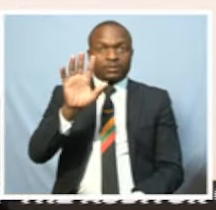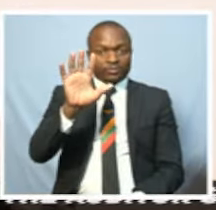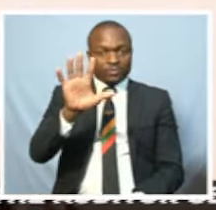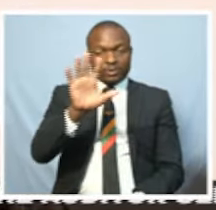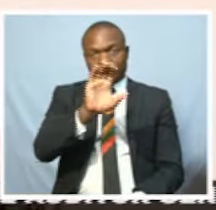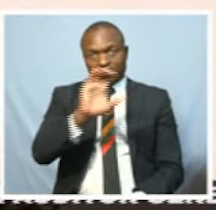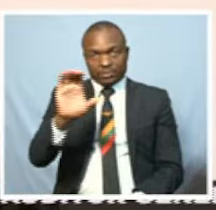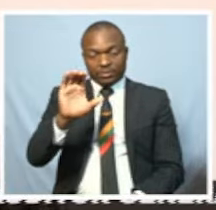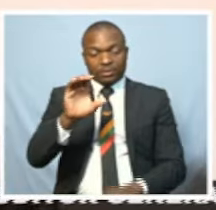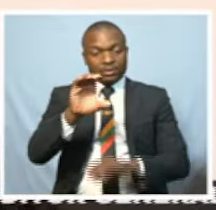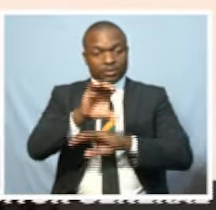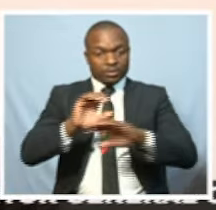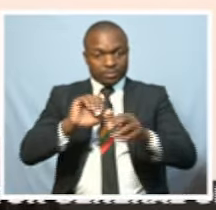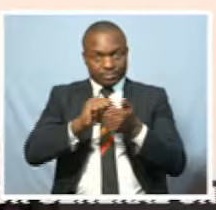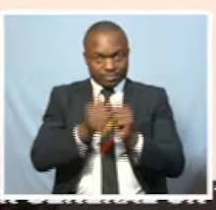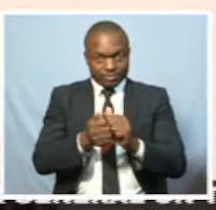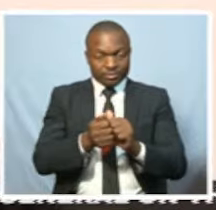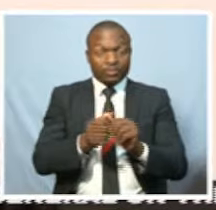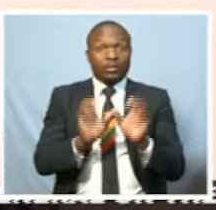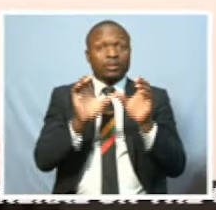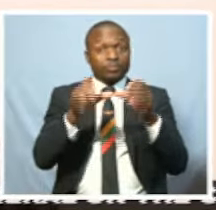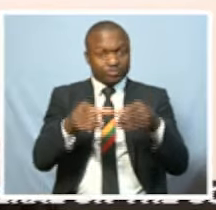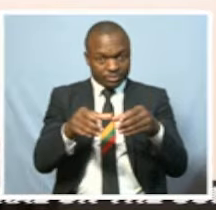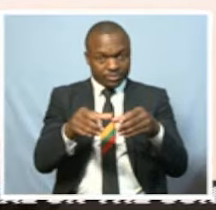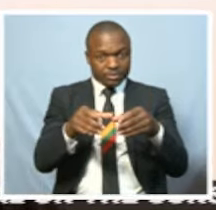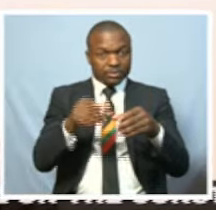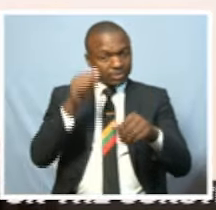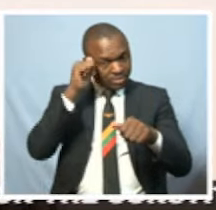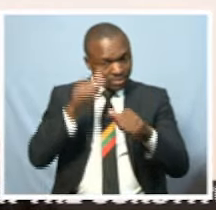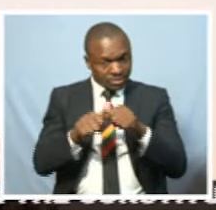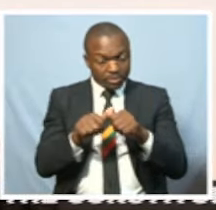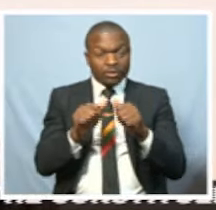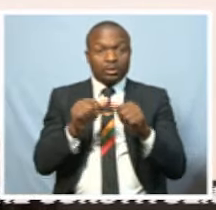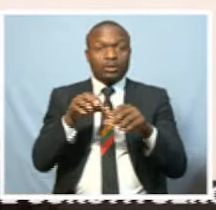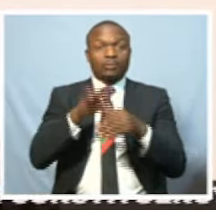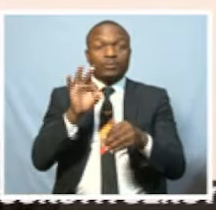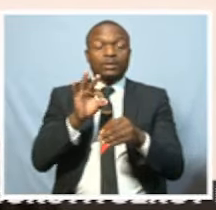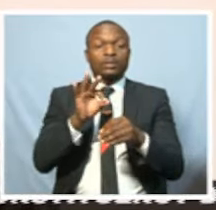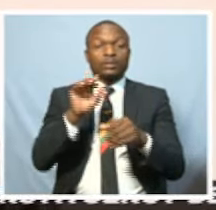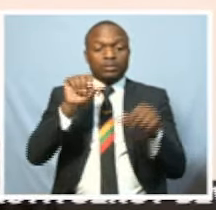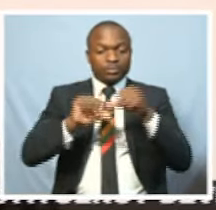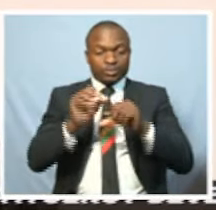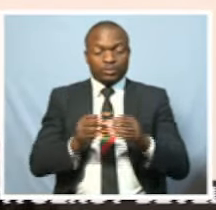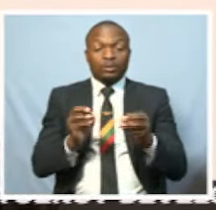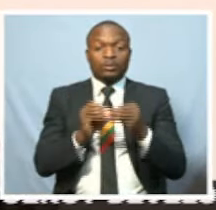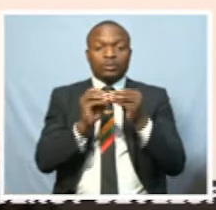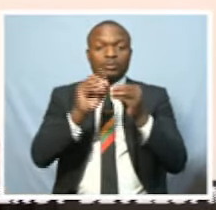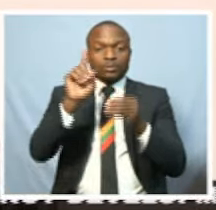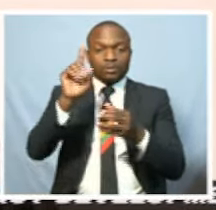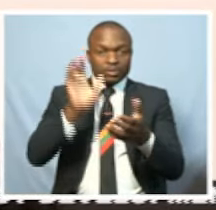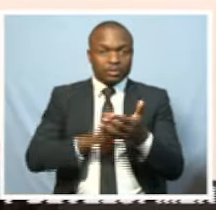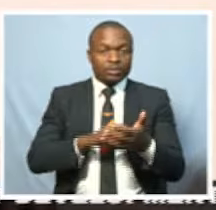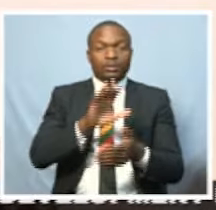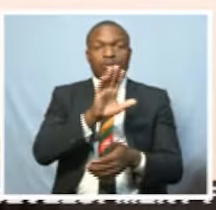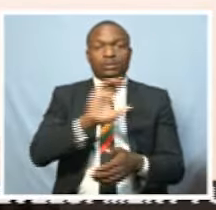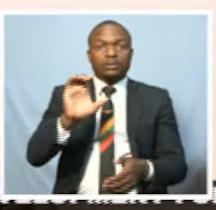155,500. Cause of query, the Council is in agreement with the findings of auditors that a total of 1,532